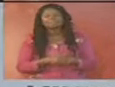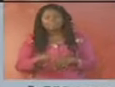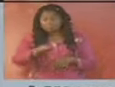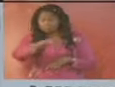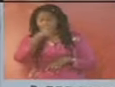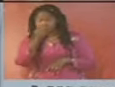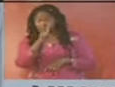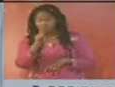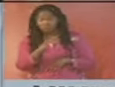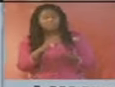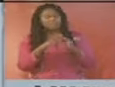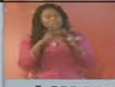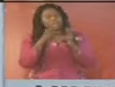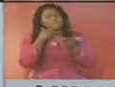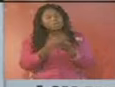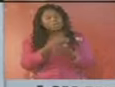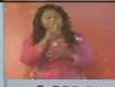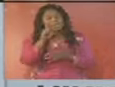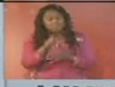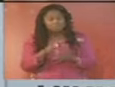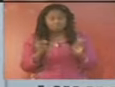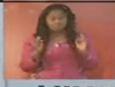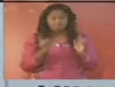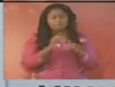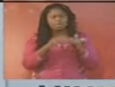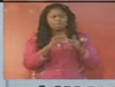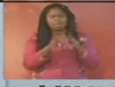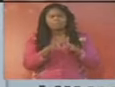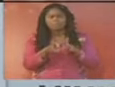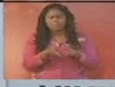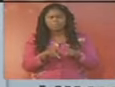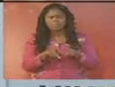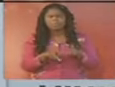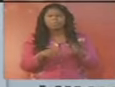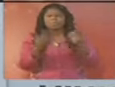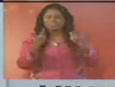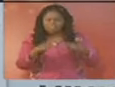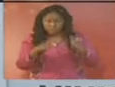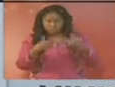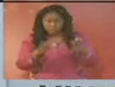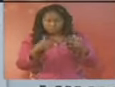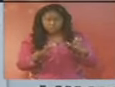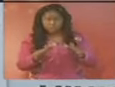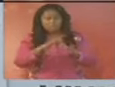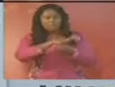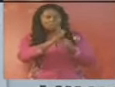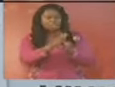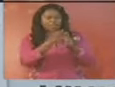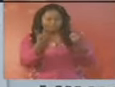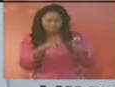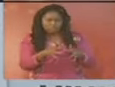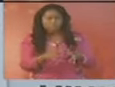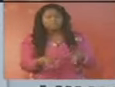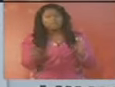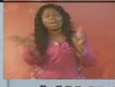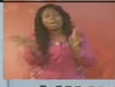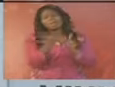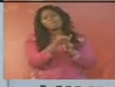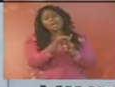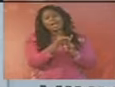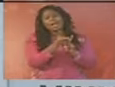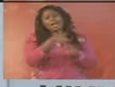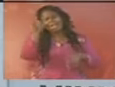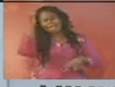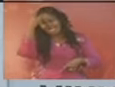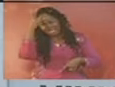had COVID-19 before, because it is a very new virus to the world, we're looking at just under a year. We don't know how